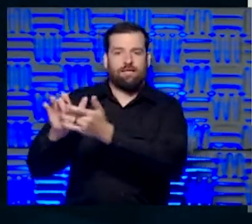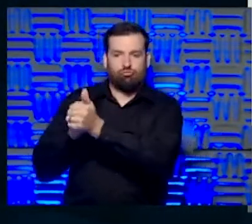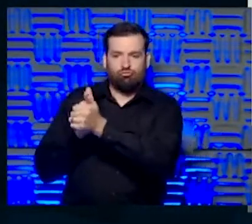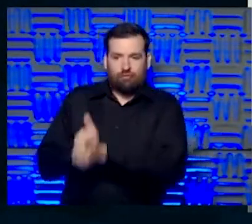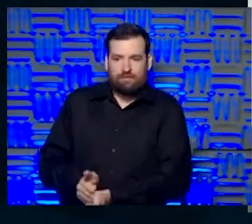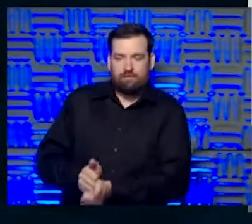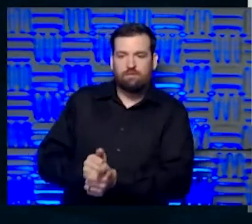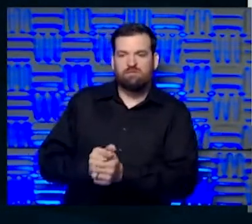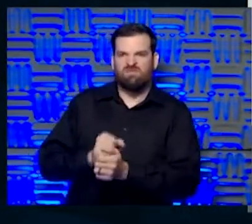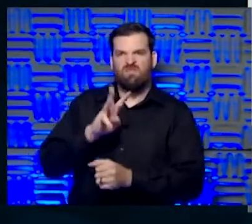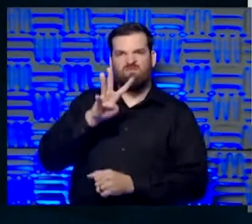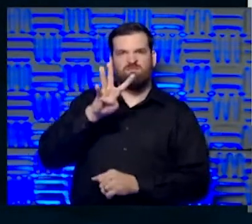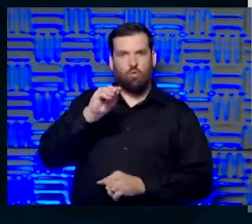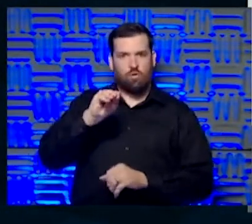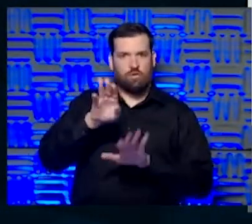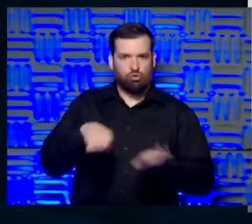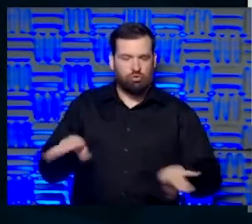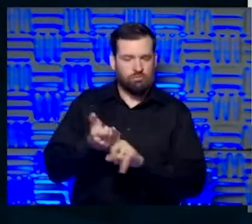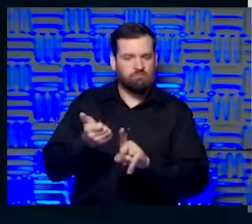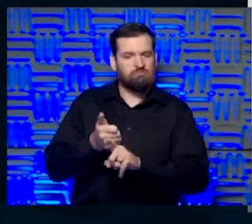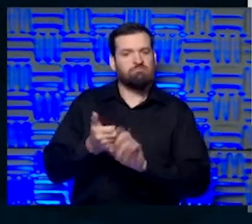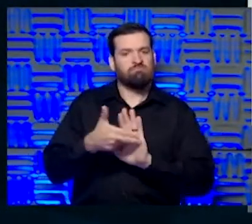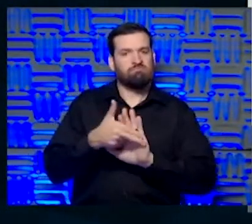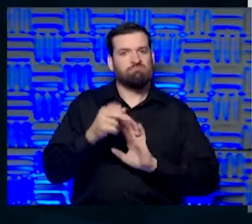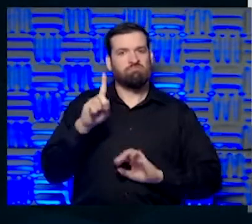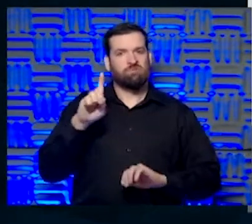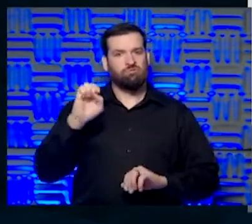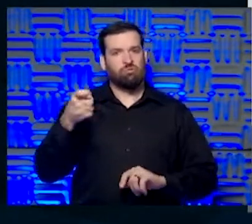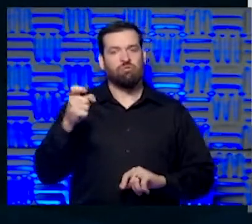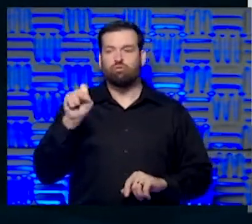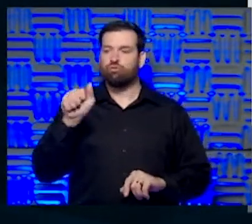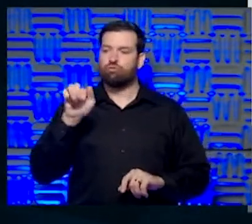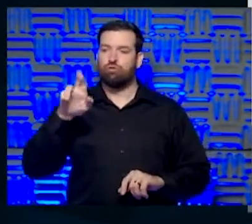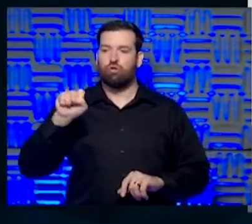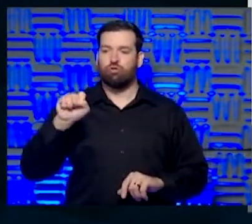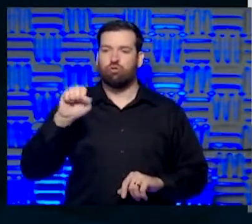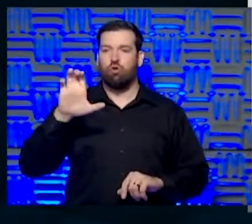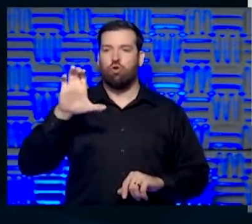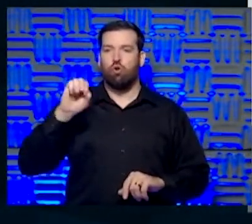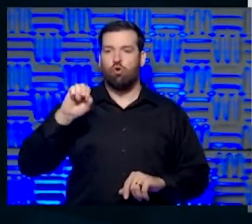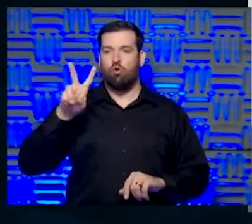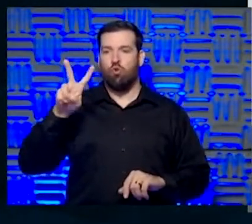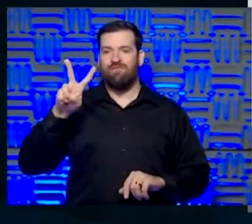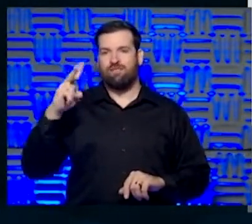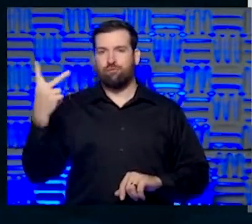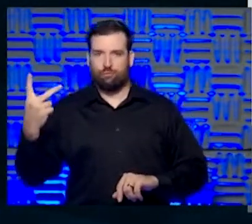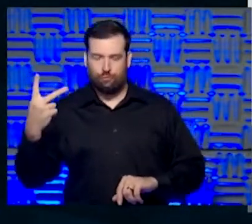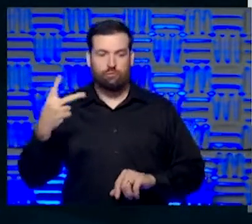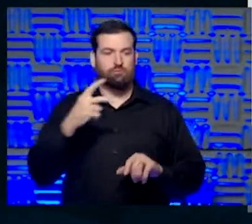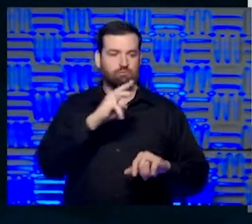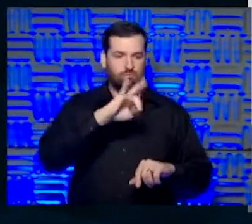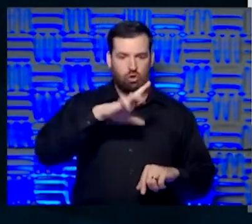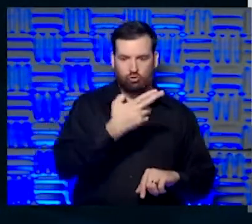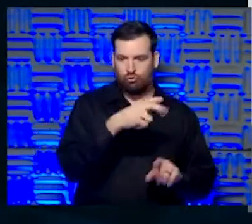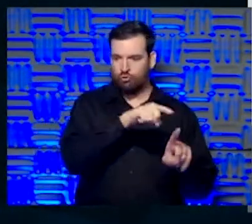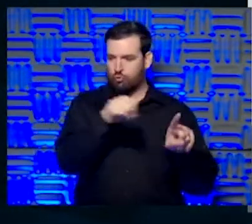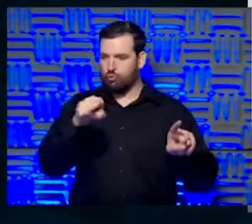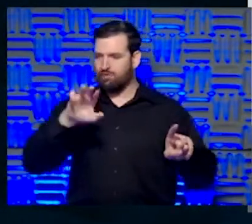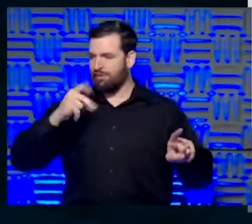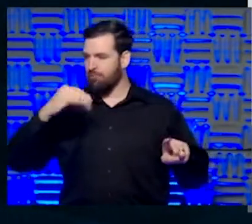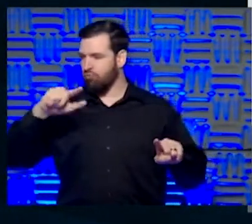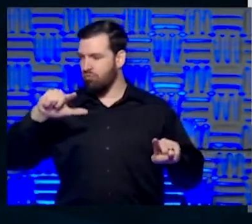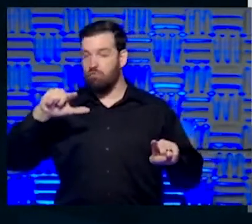of 40 children who were diagnosed with SARS-CoV-2 between March and April. This study took place